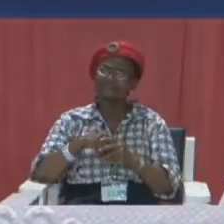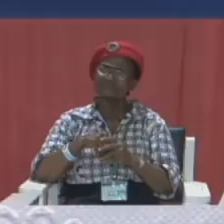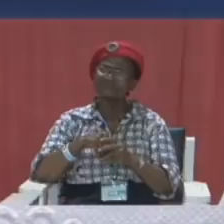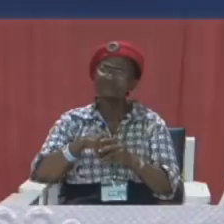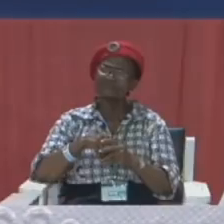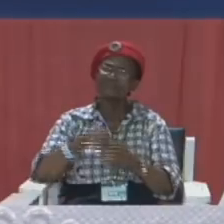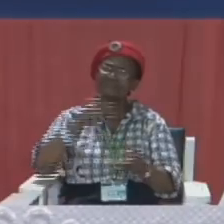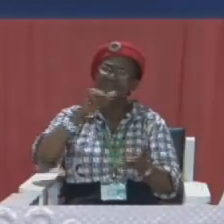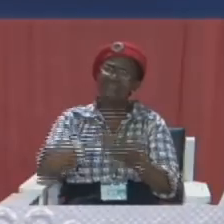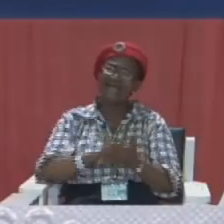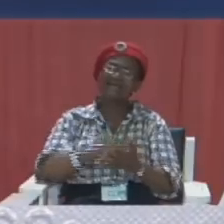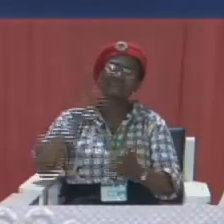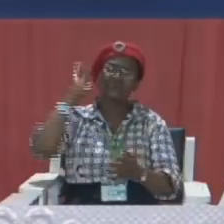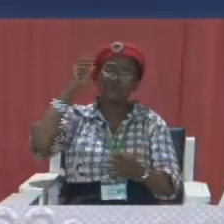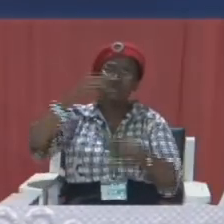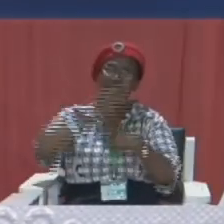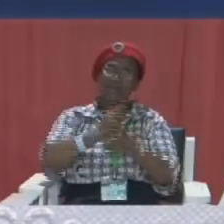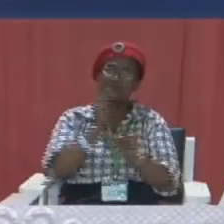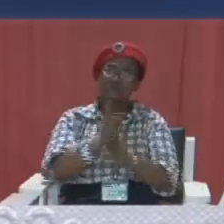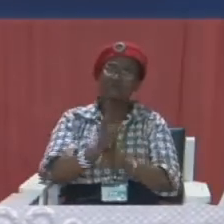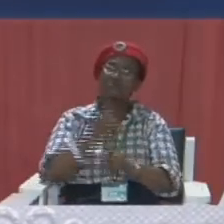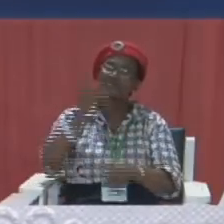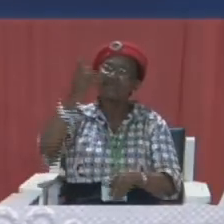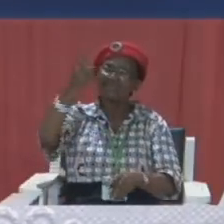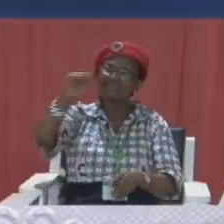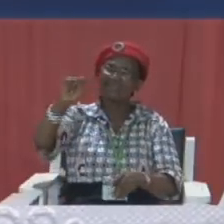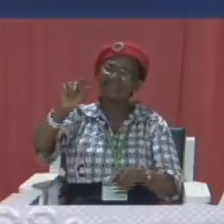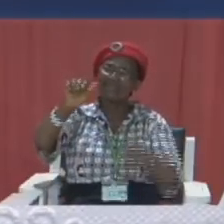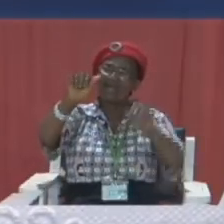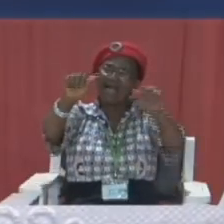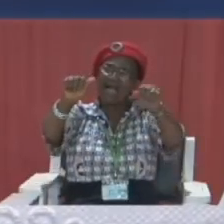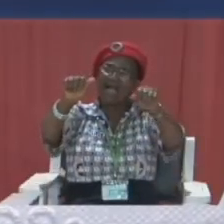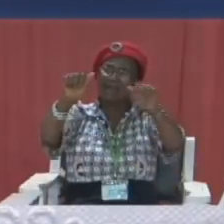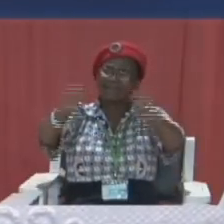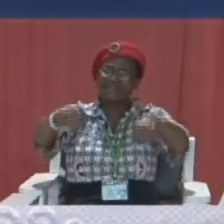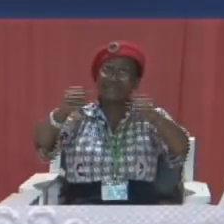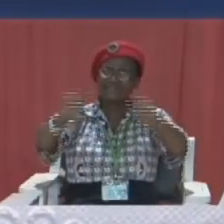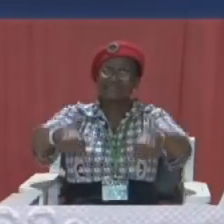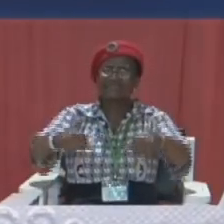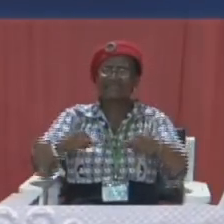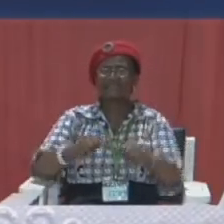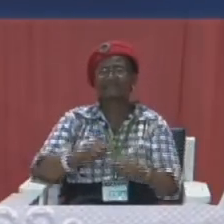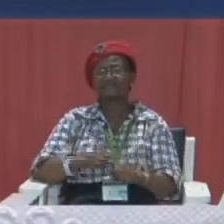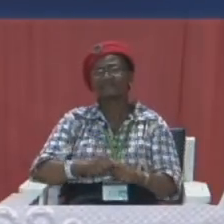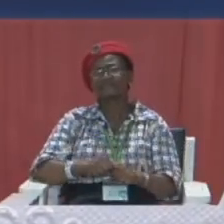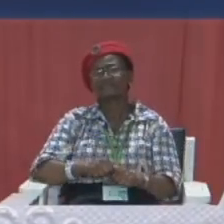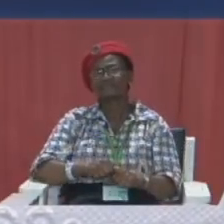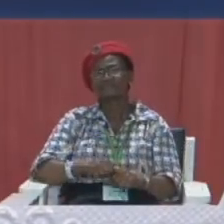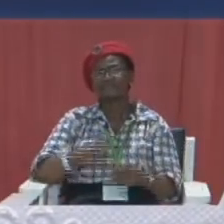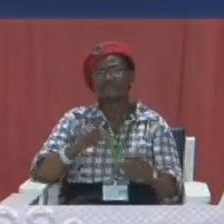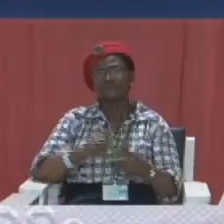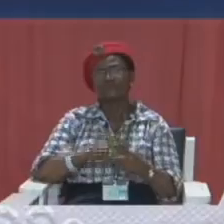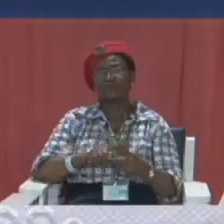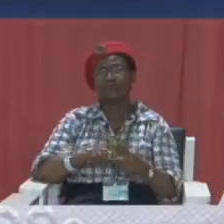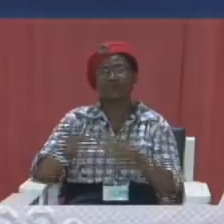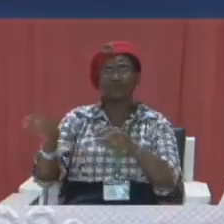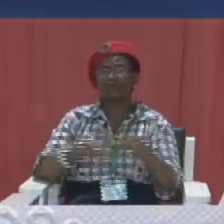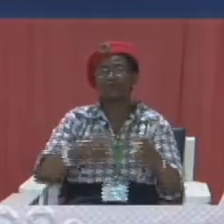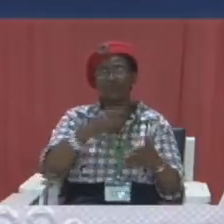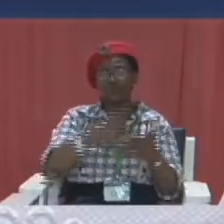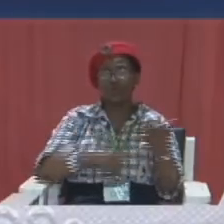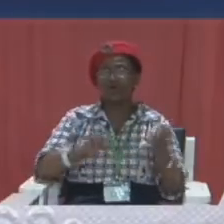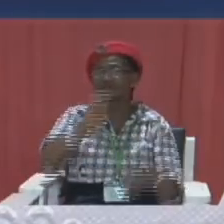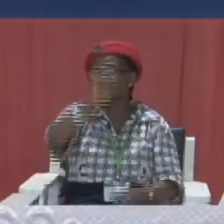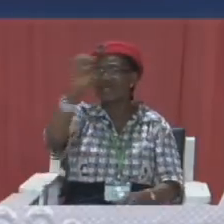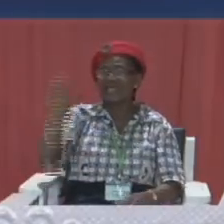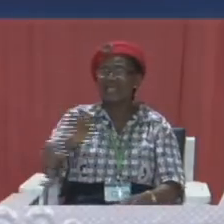that will produce the ability to for me near agbara to do whatever I want to do for